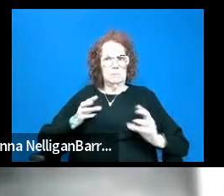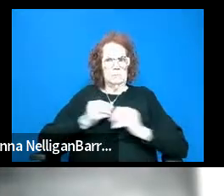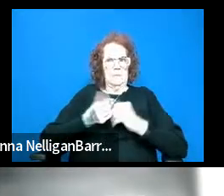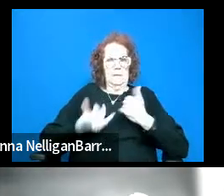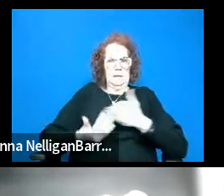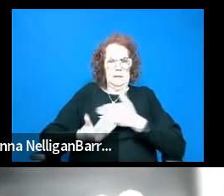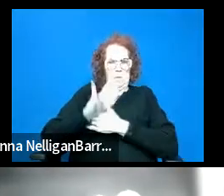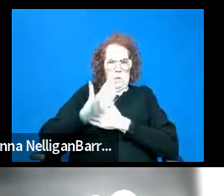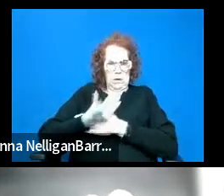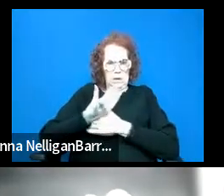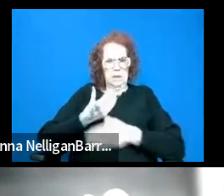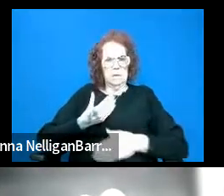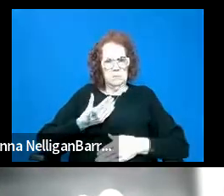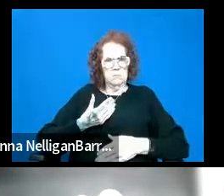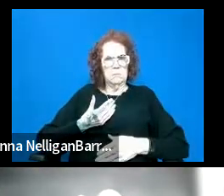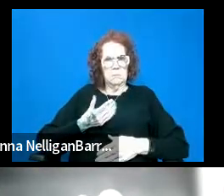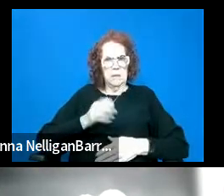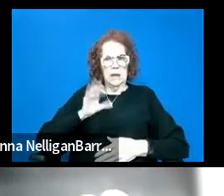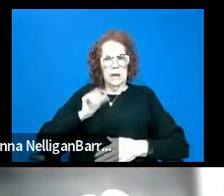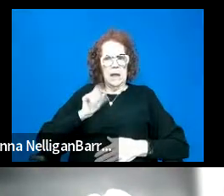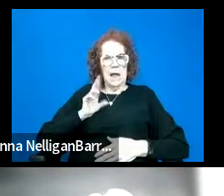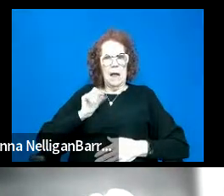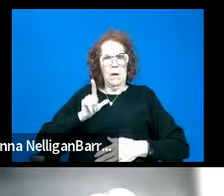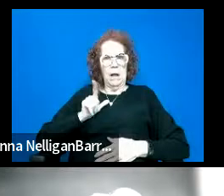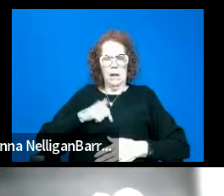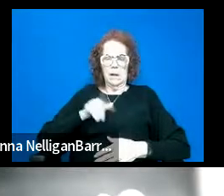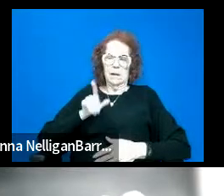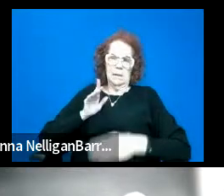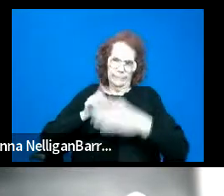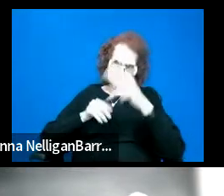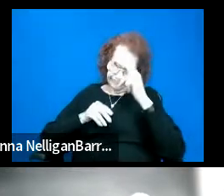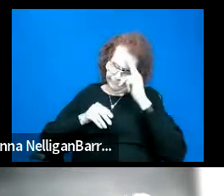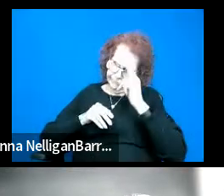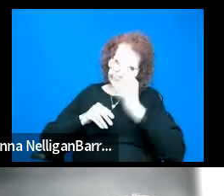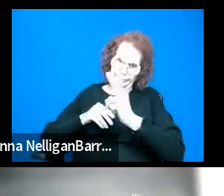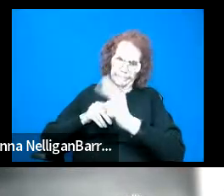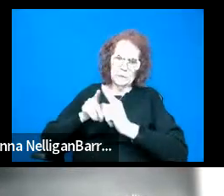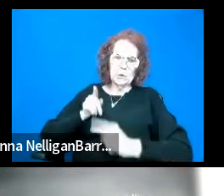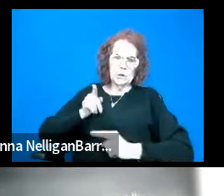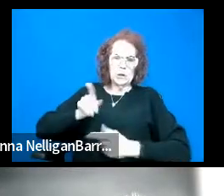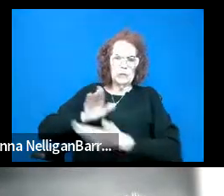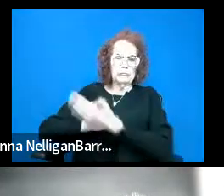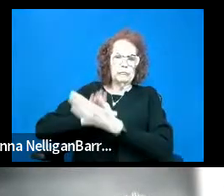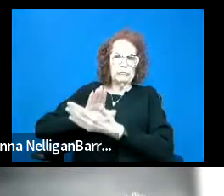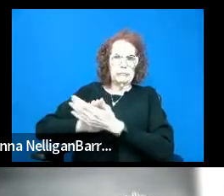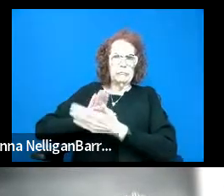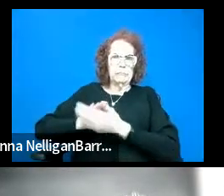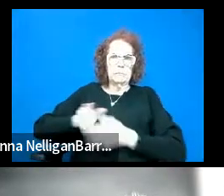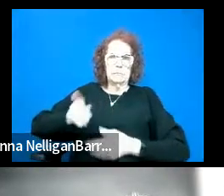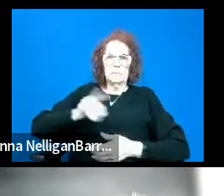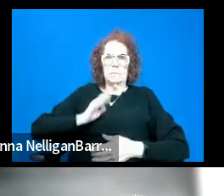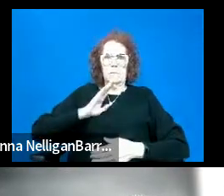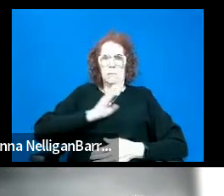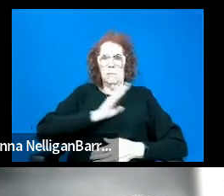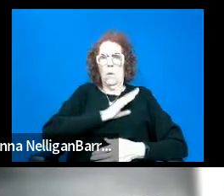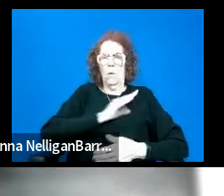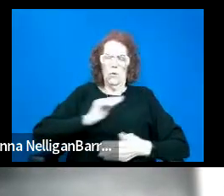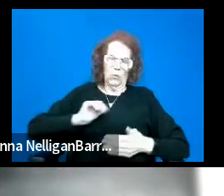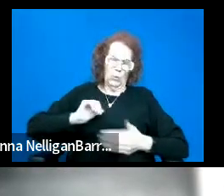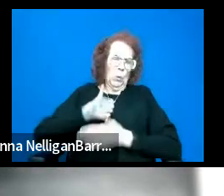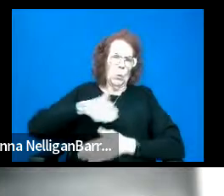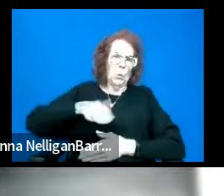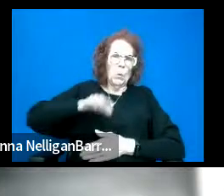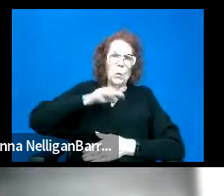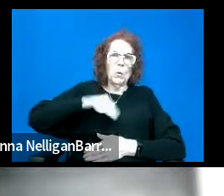for managing all of that. But there was a jam board that was full of ideas. I've never seen a jam board so full. And it's